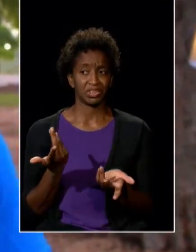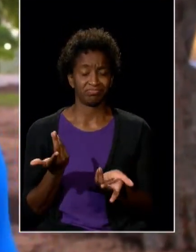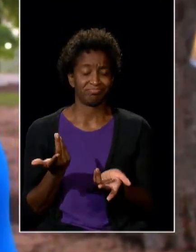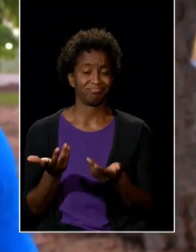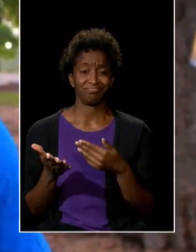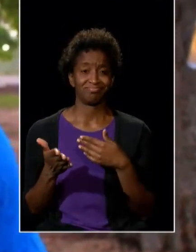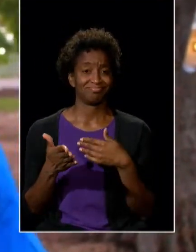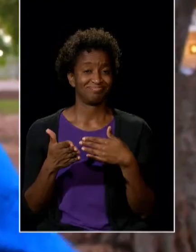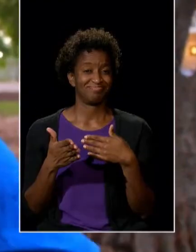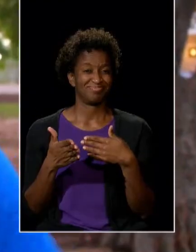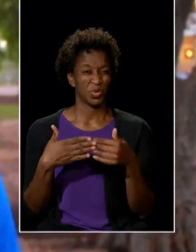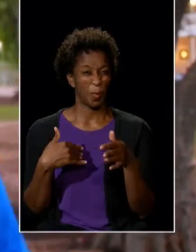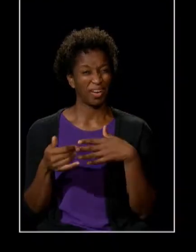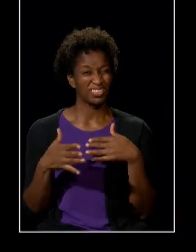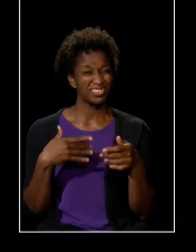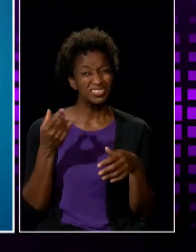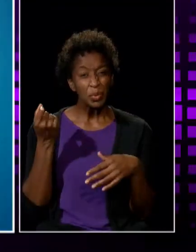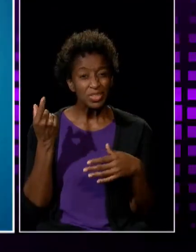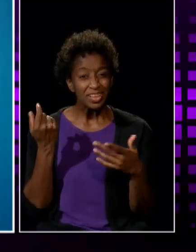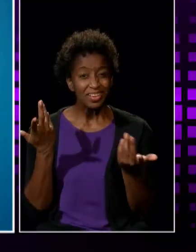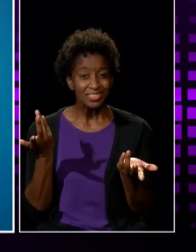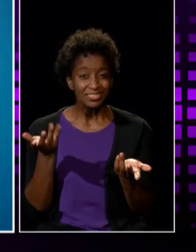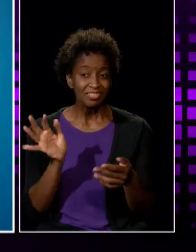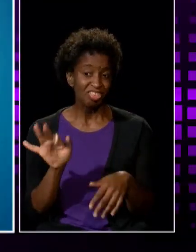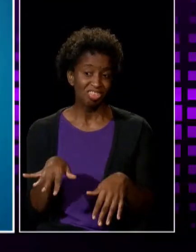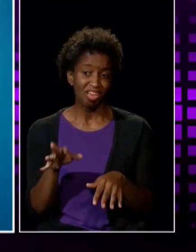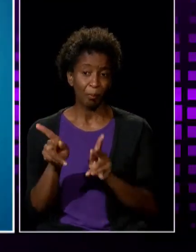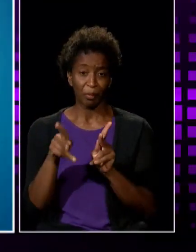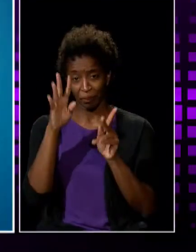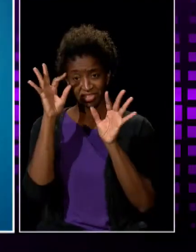Like, it is what it is.